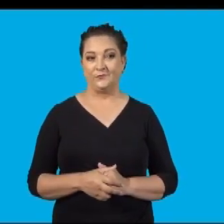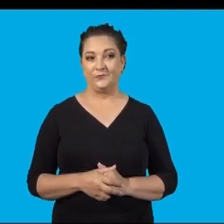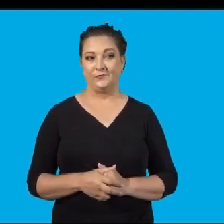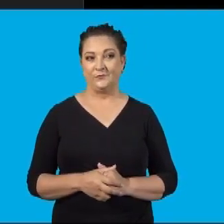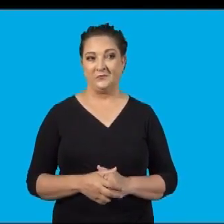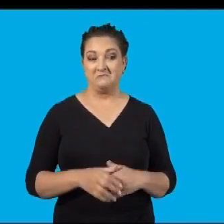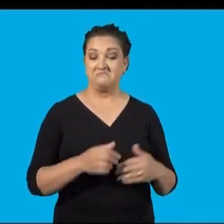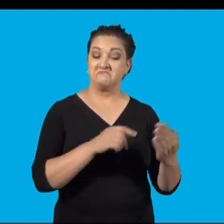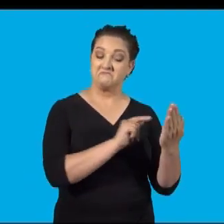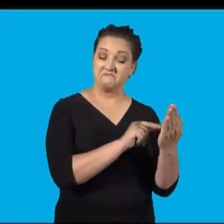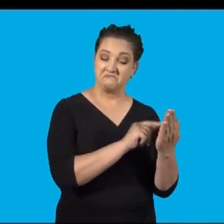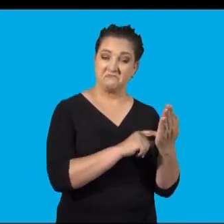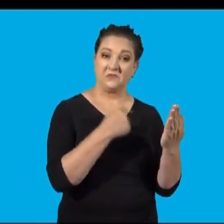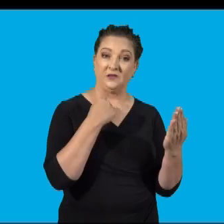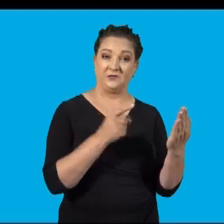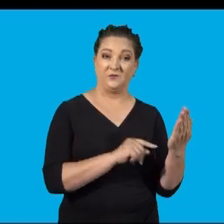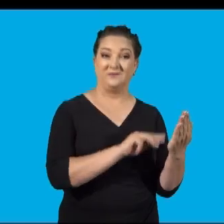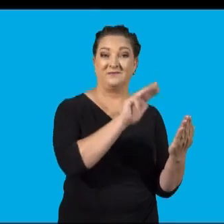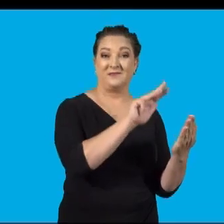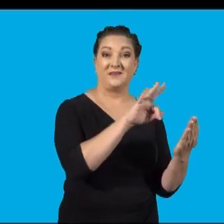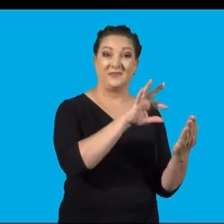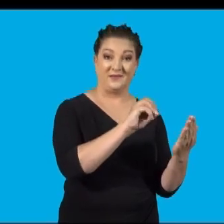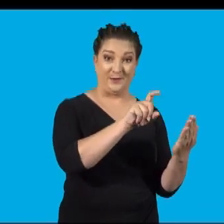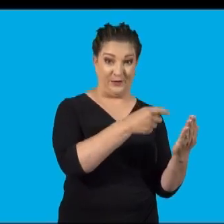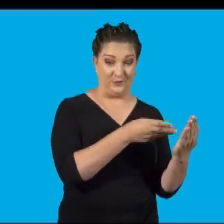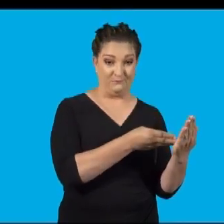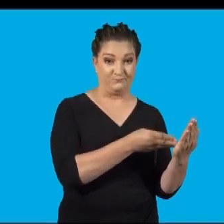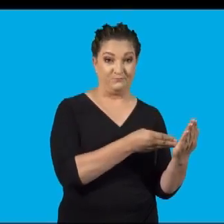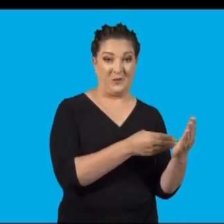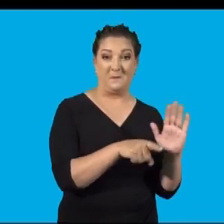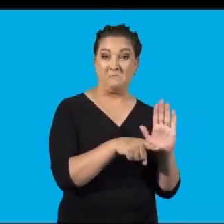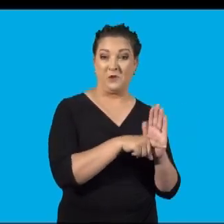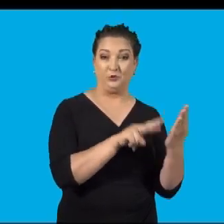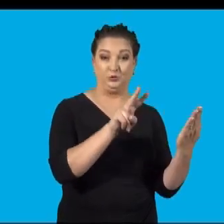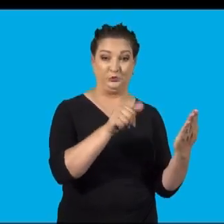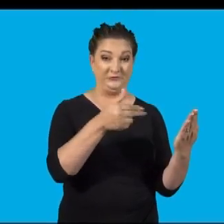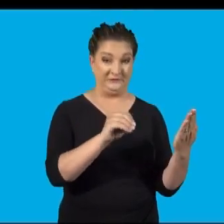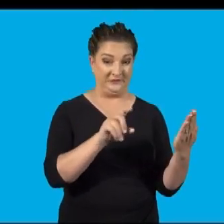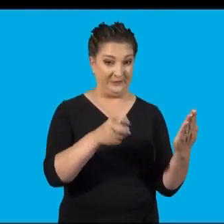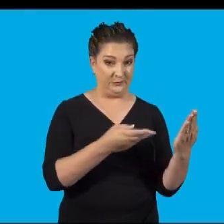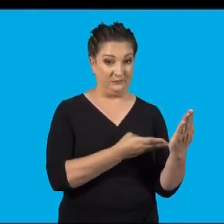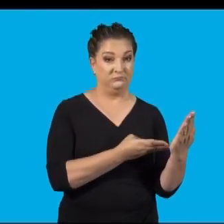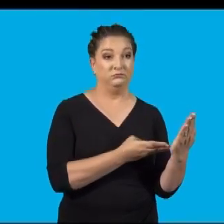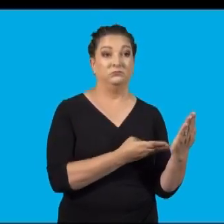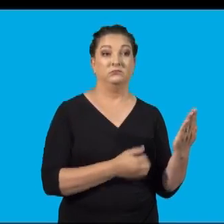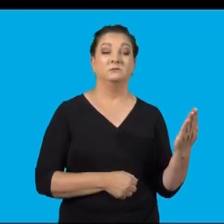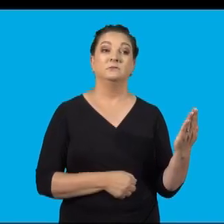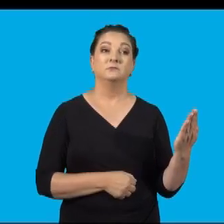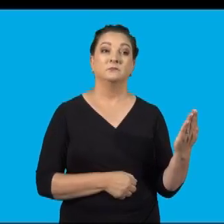Okay, so we're now saying 930,000 minus 260.